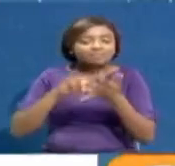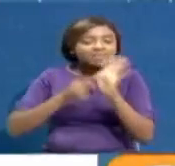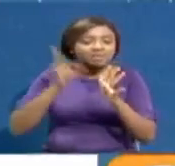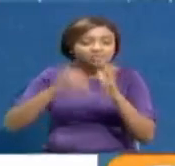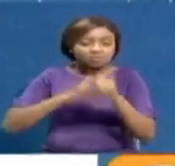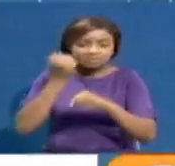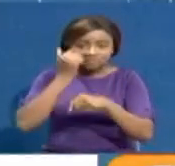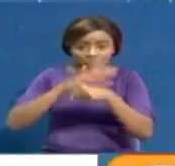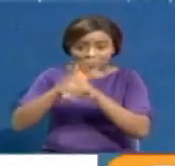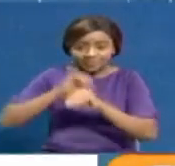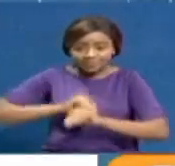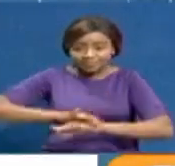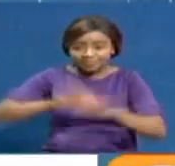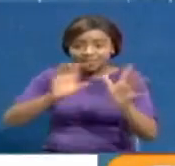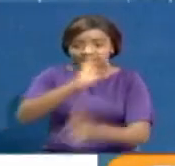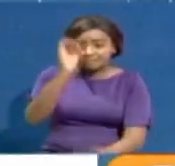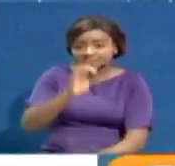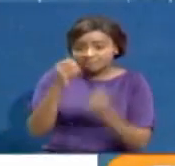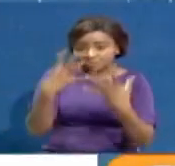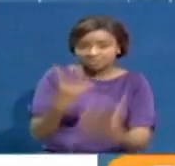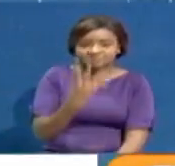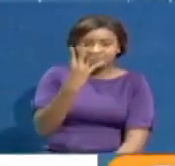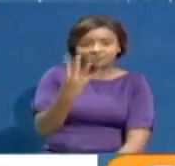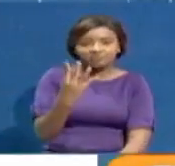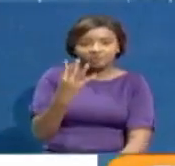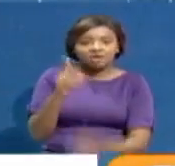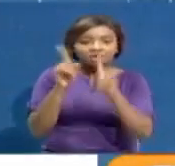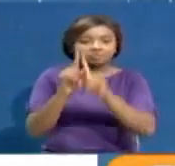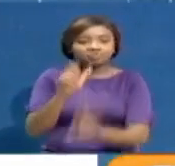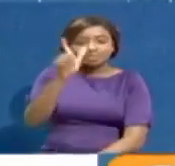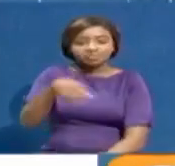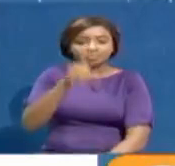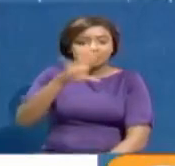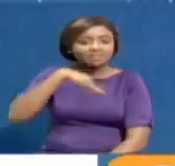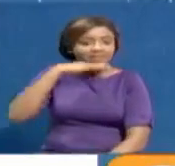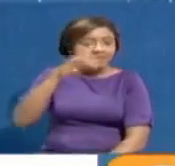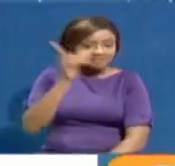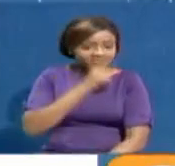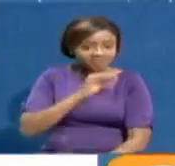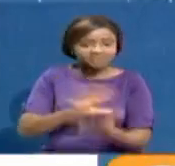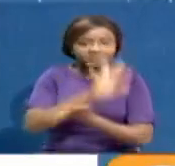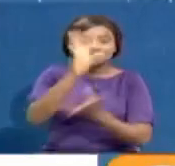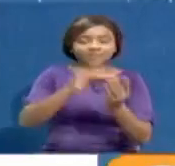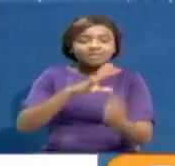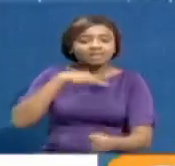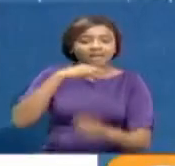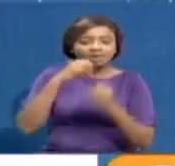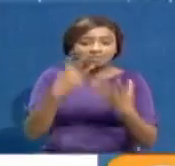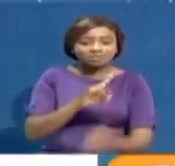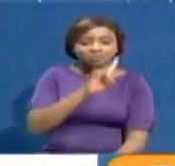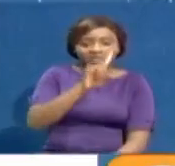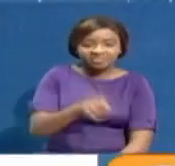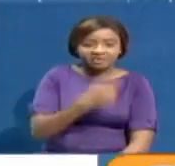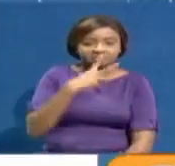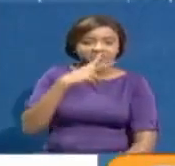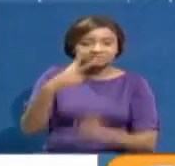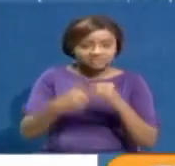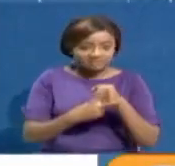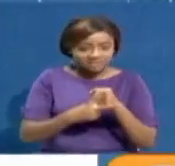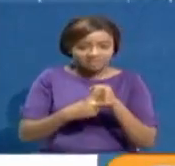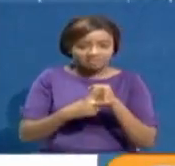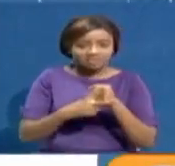102,792 with a positivity rate of 4%. One patient died of the disease, raising the death toll to